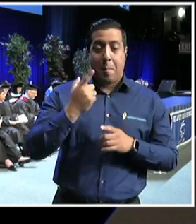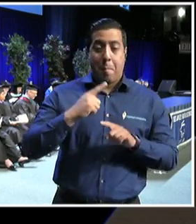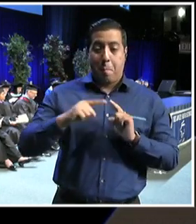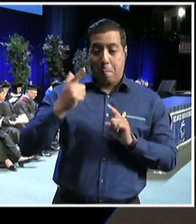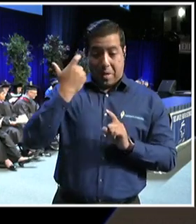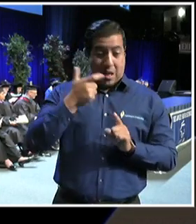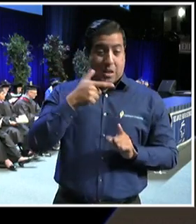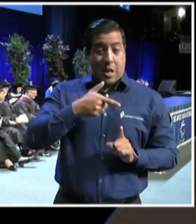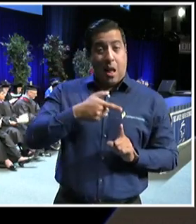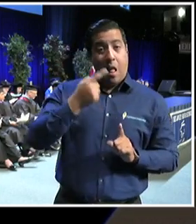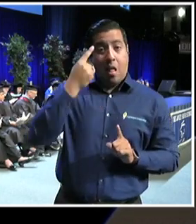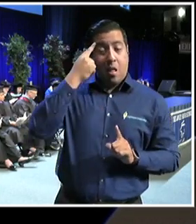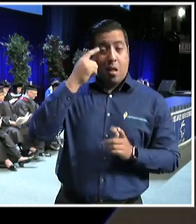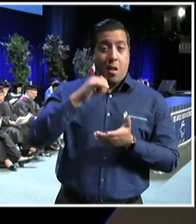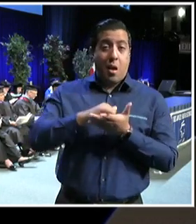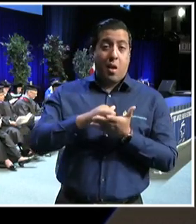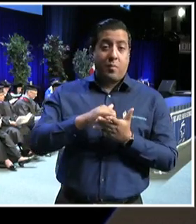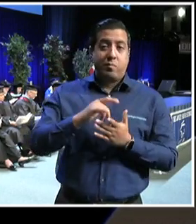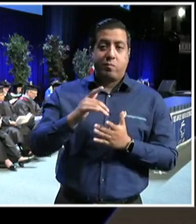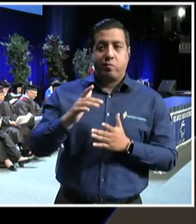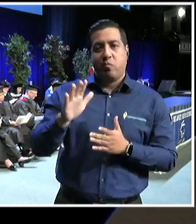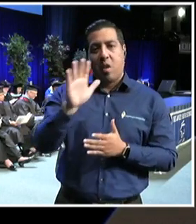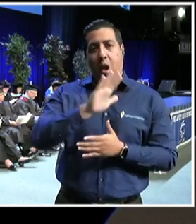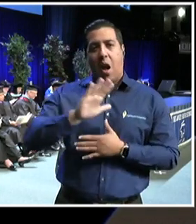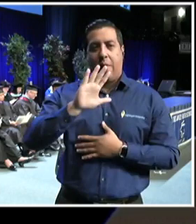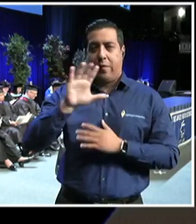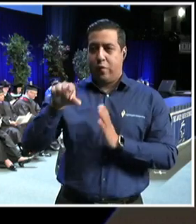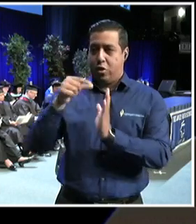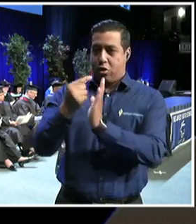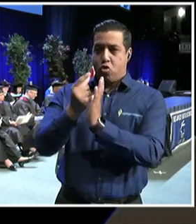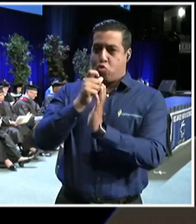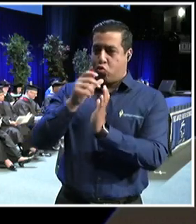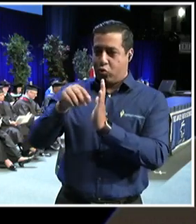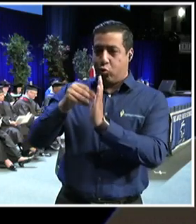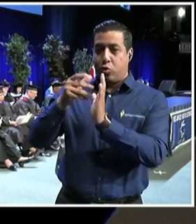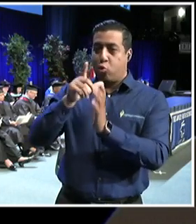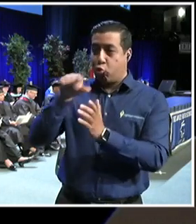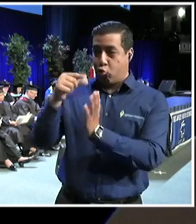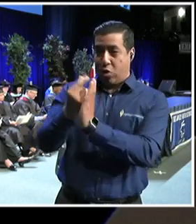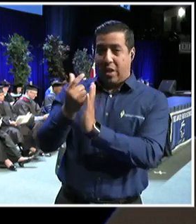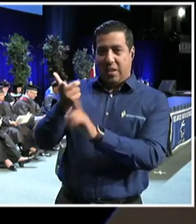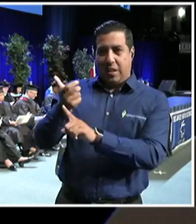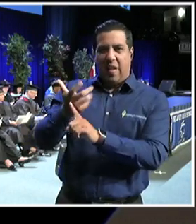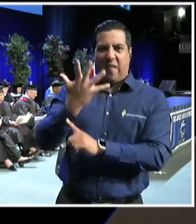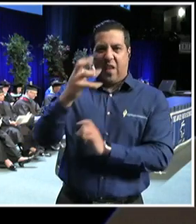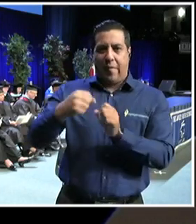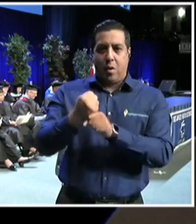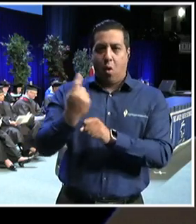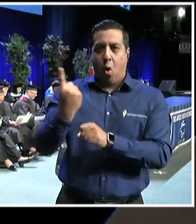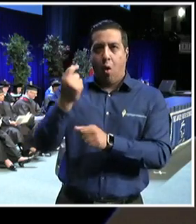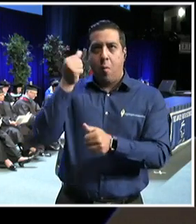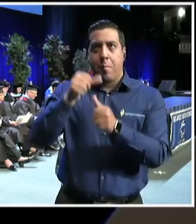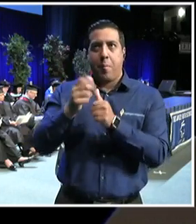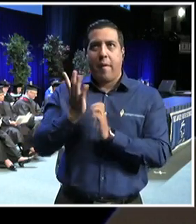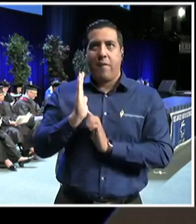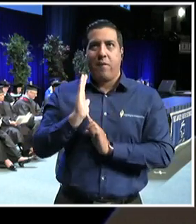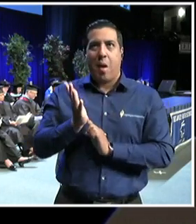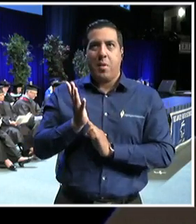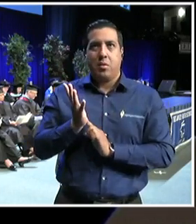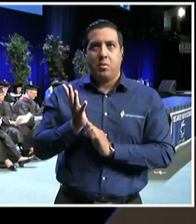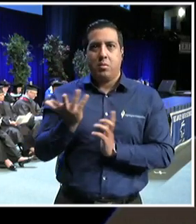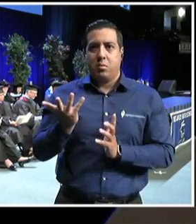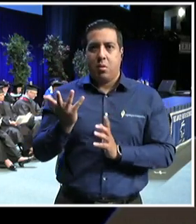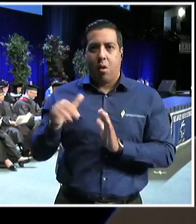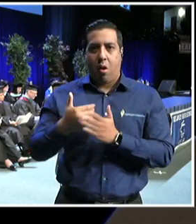him, the average college graduate after 5 years only remembers 5 minutes worth of